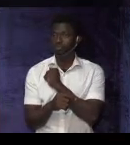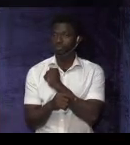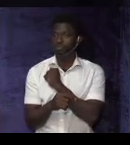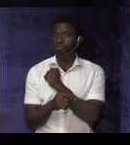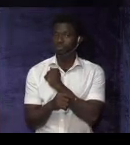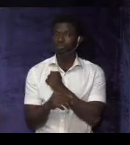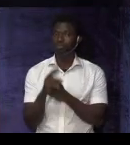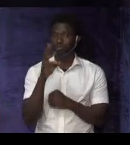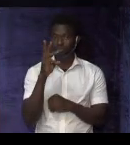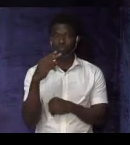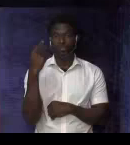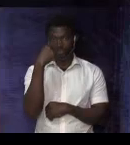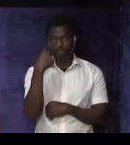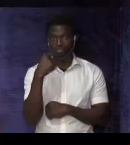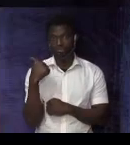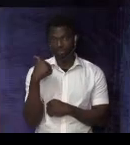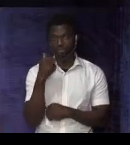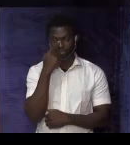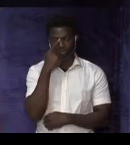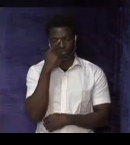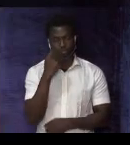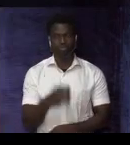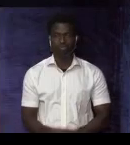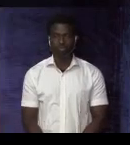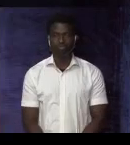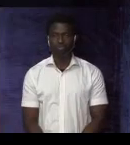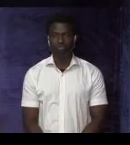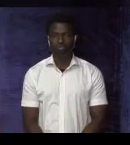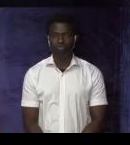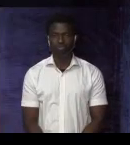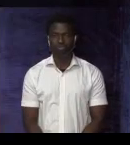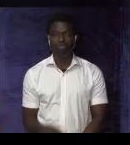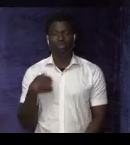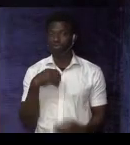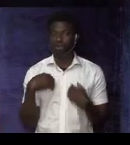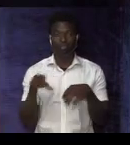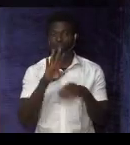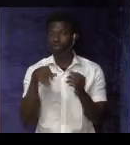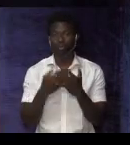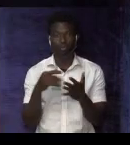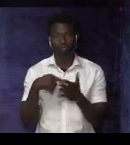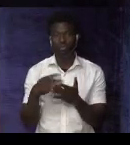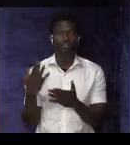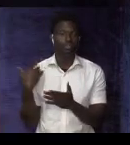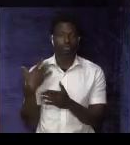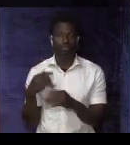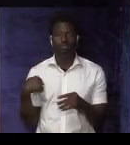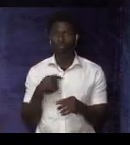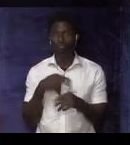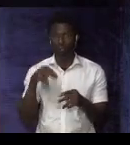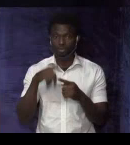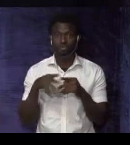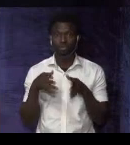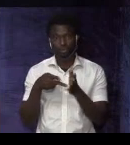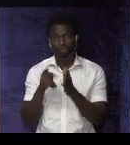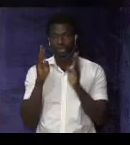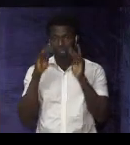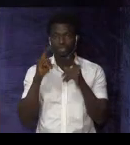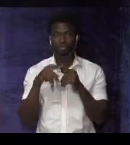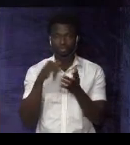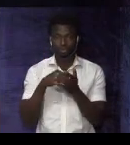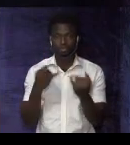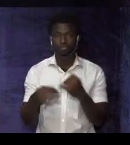this is 5, and this is 6. Of course, we've done all these before, but we need to pay attention to these faces